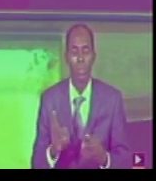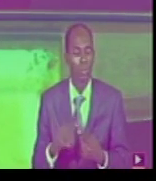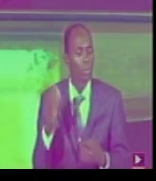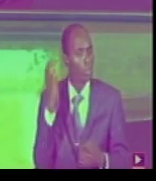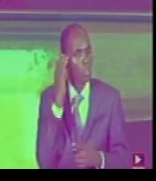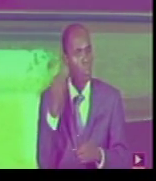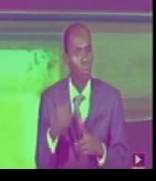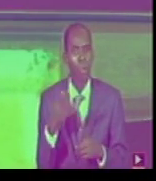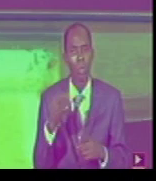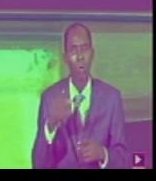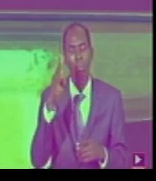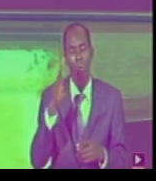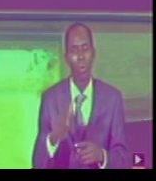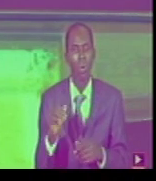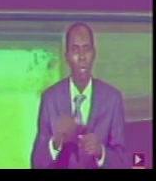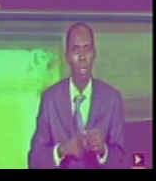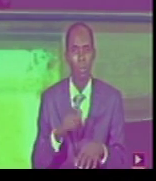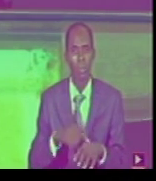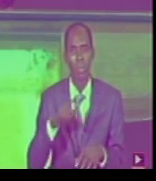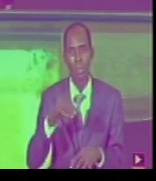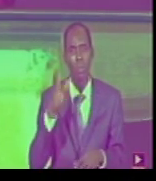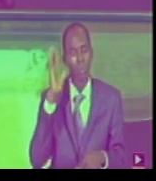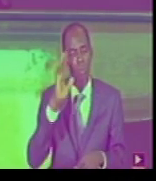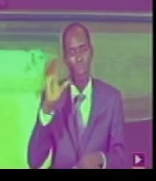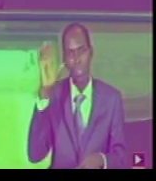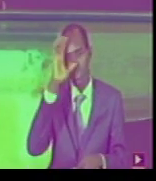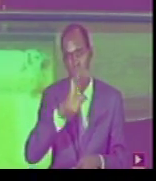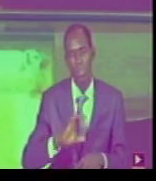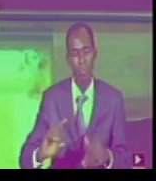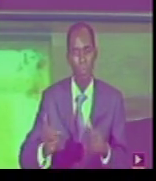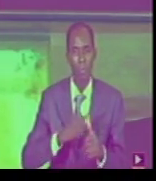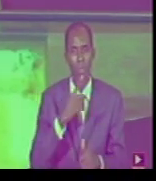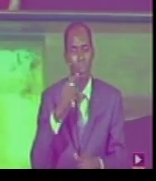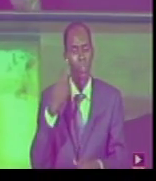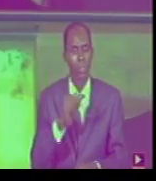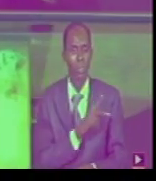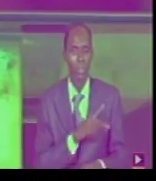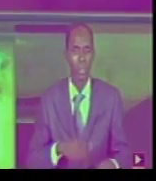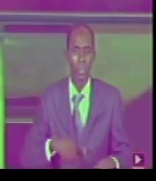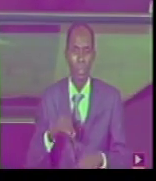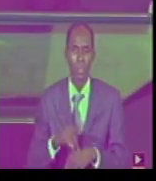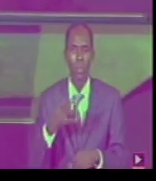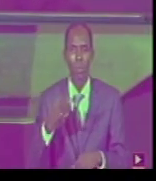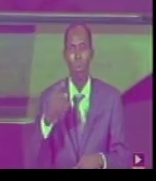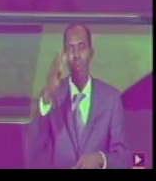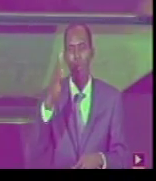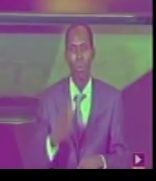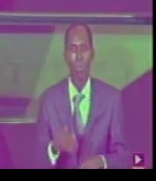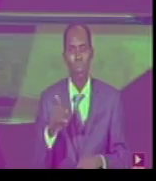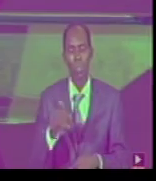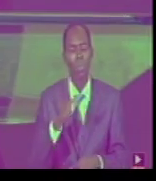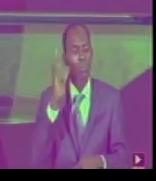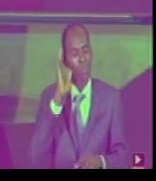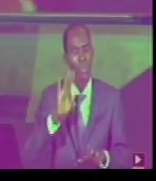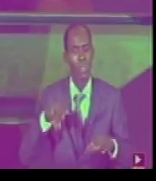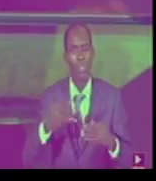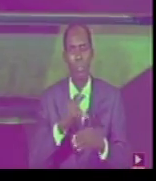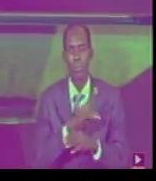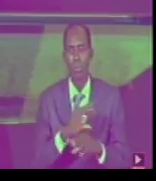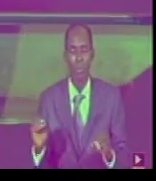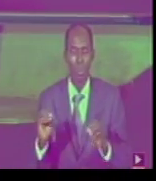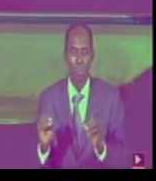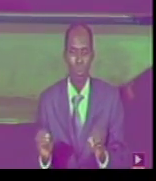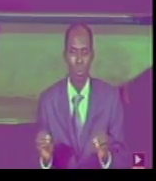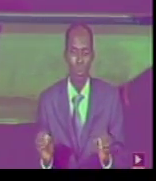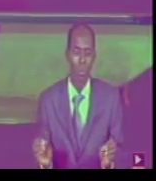and butter. You will seek the kingdom of God first and his righteousness, and you give God chance to add all other